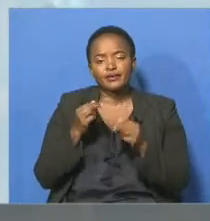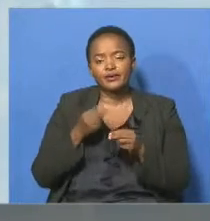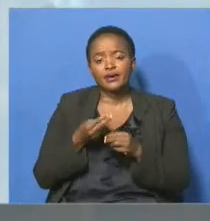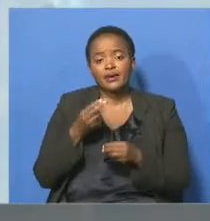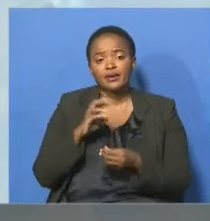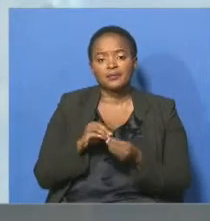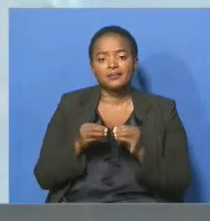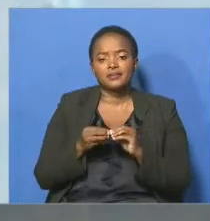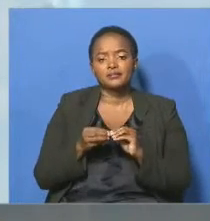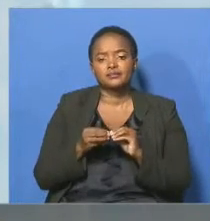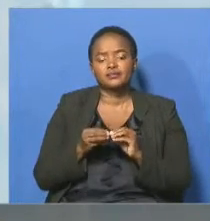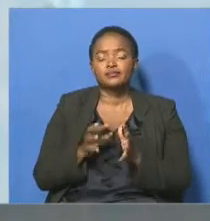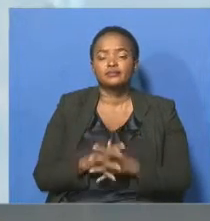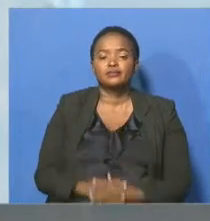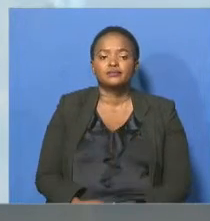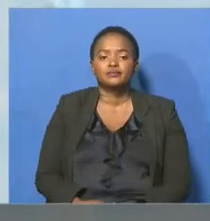Botswana